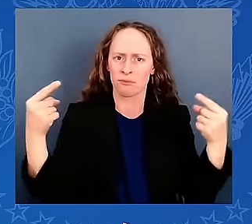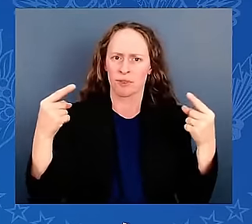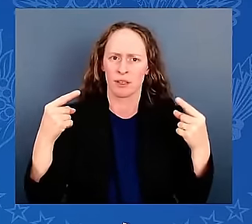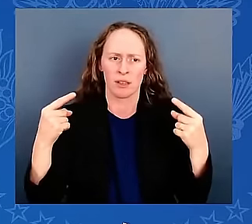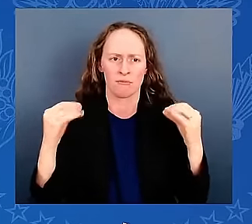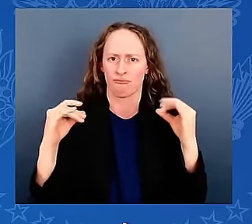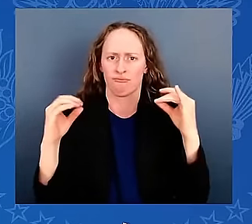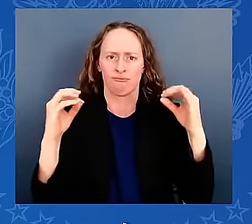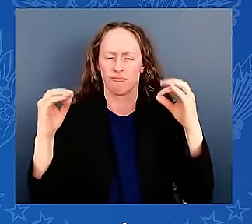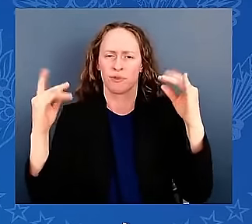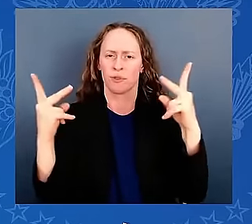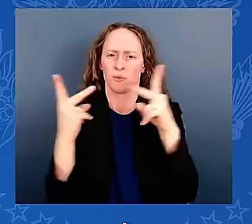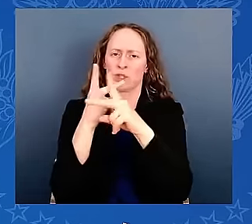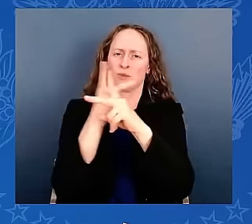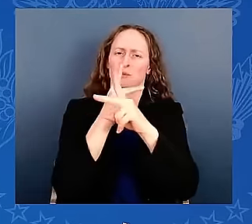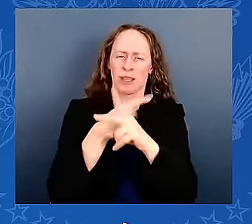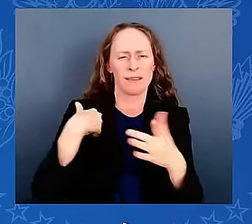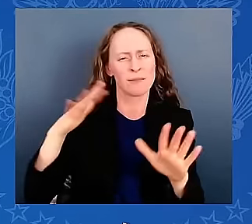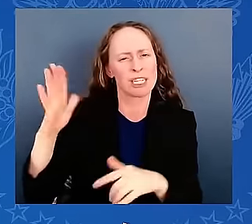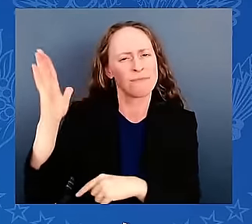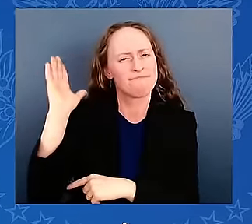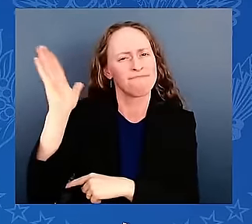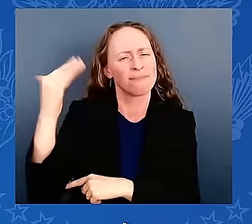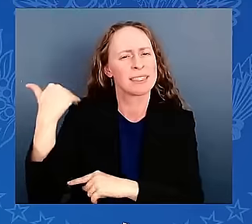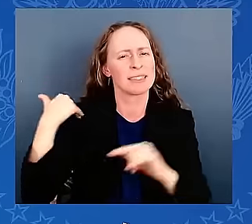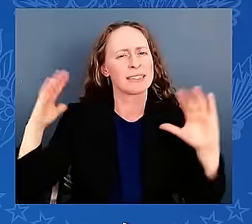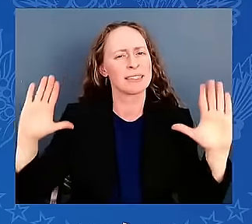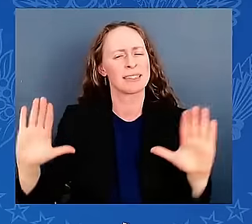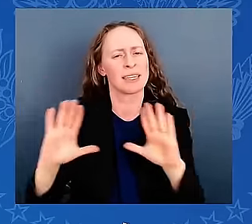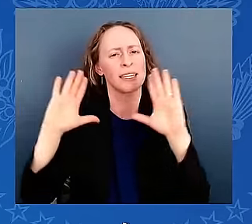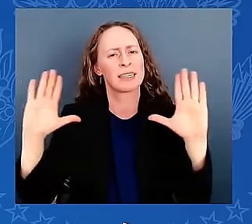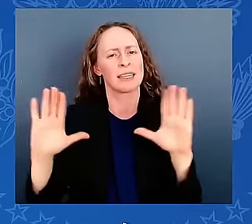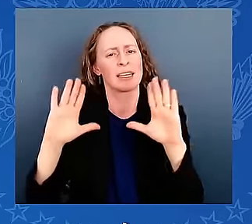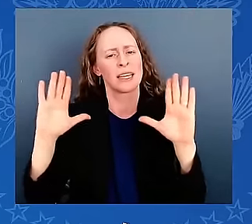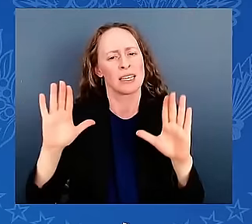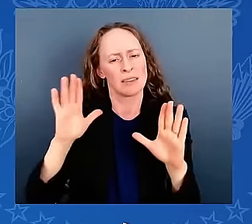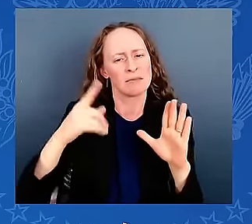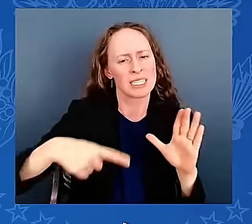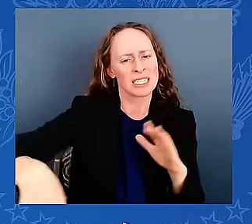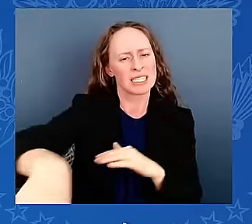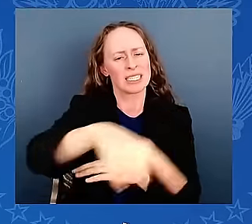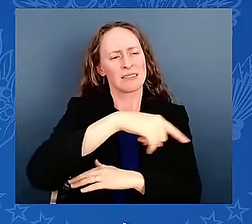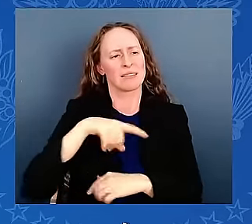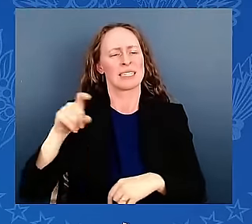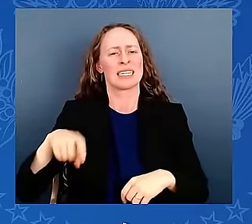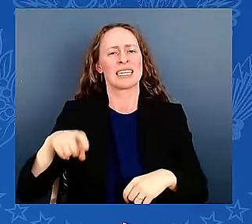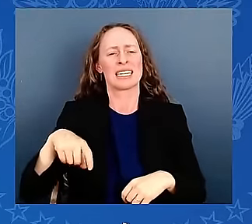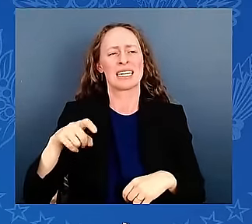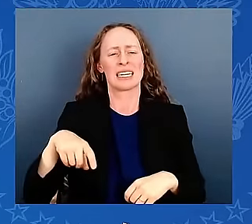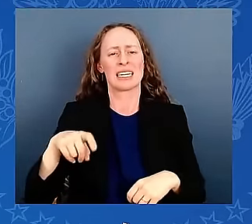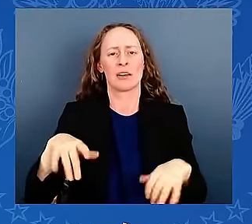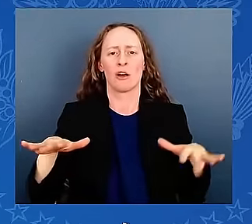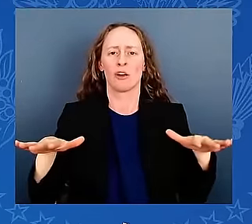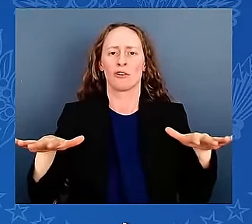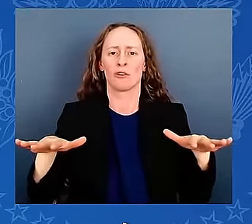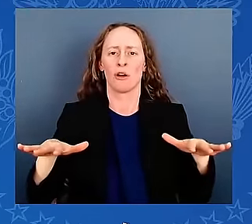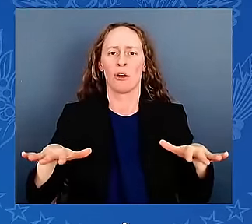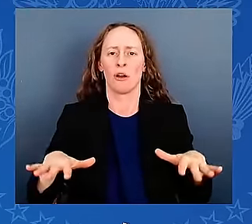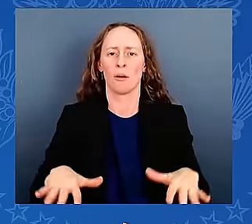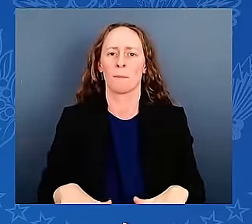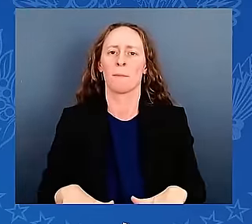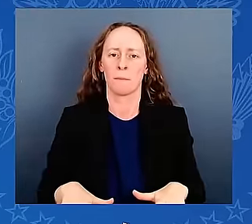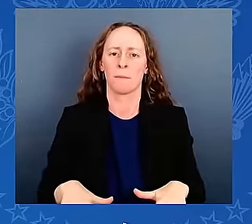made clear throughout my presidency, we all have a responsibility to lower the temperature and condemn violence in any